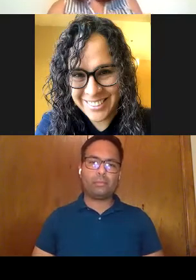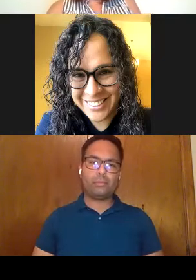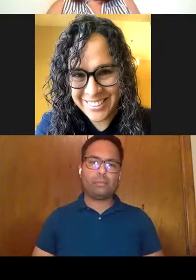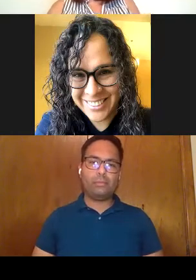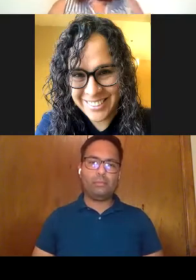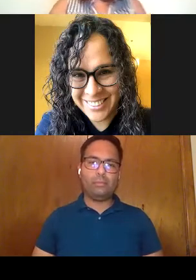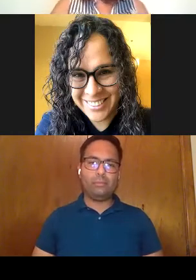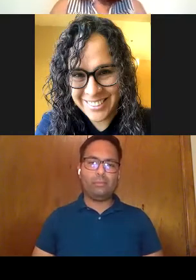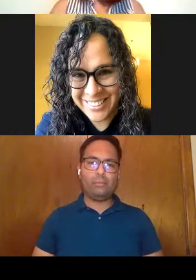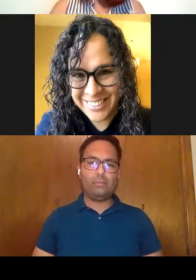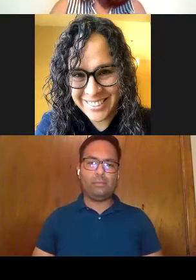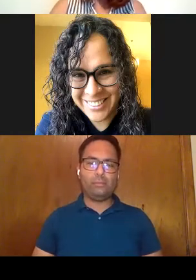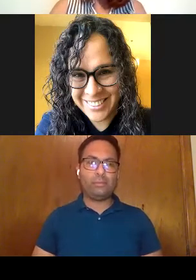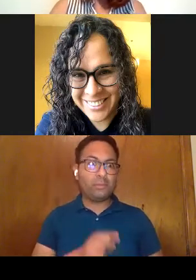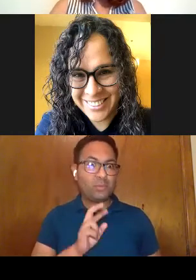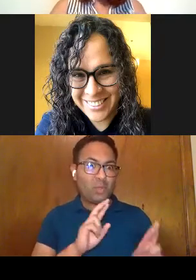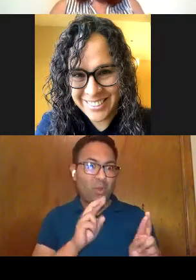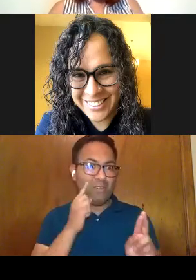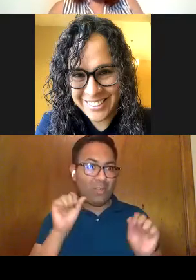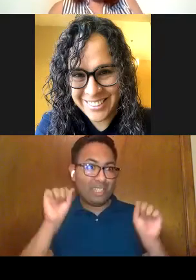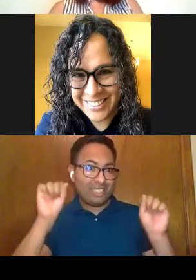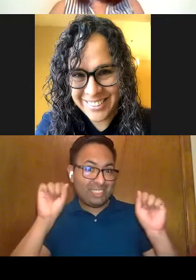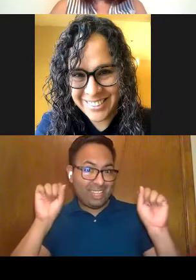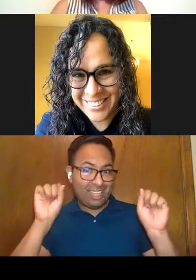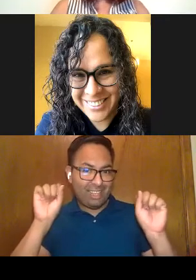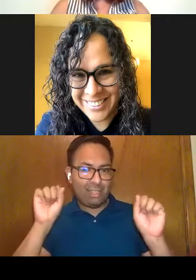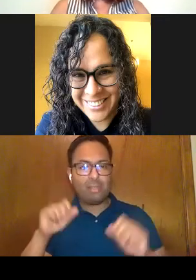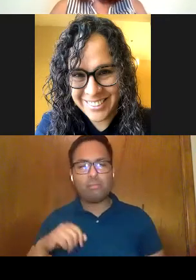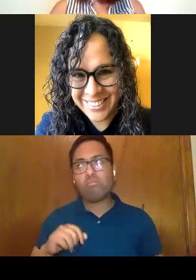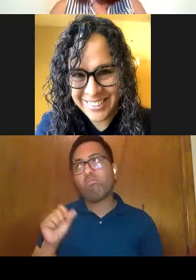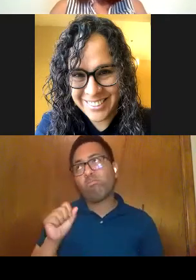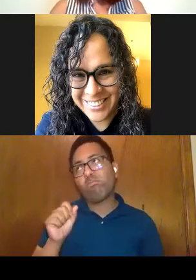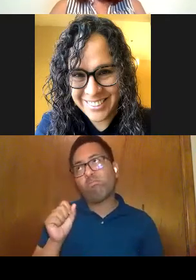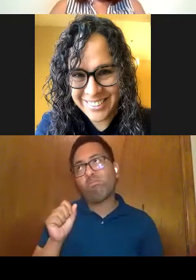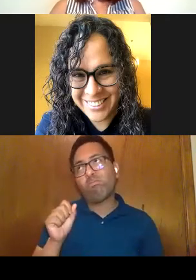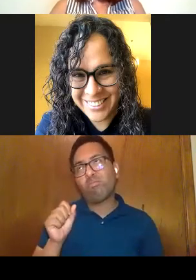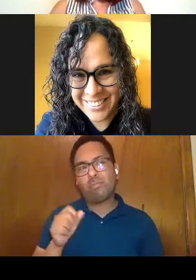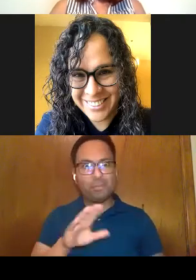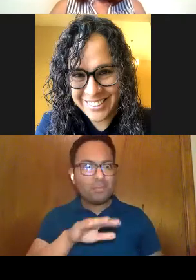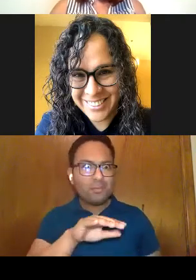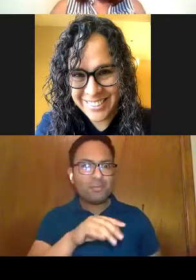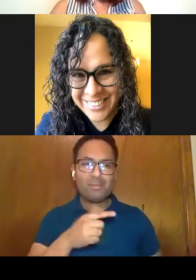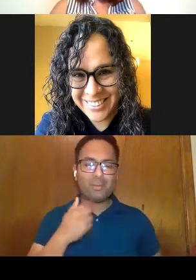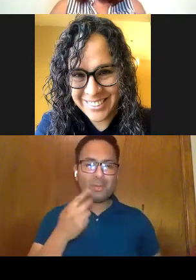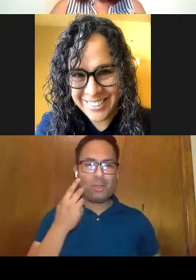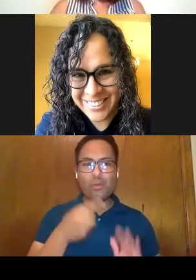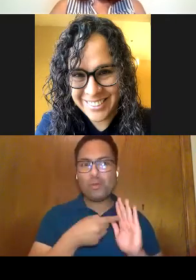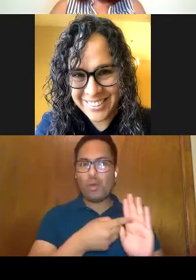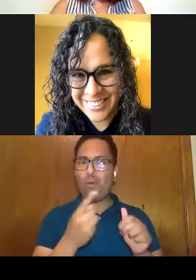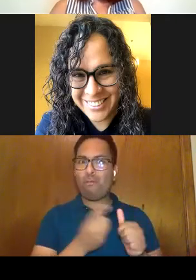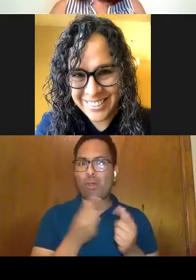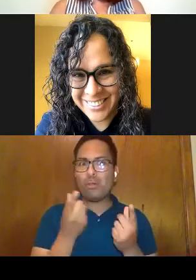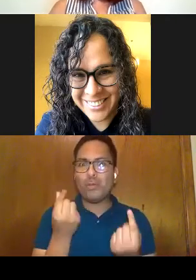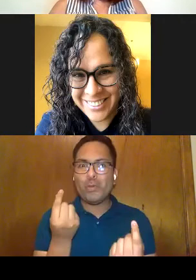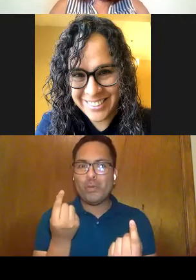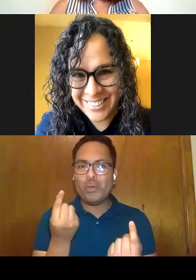Yeah, are you ready for our exercises? Yeah. Okay, let me show you the first one we're gonna do. What animal